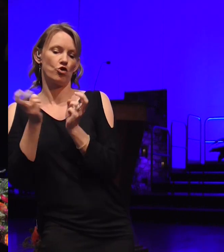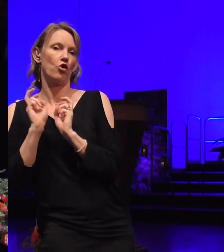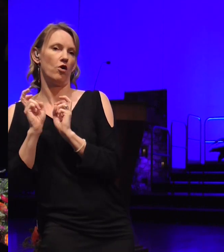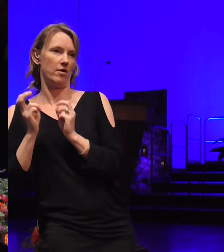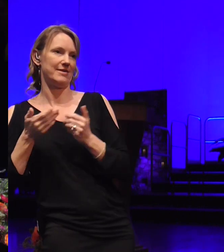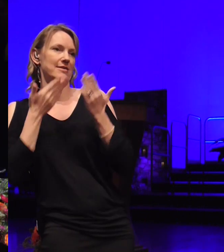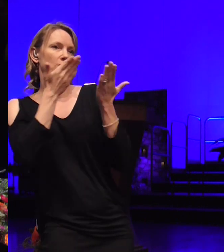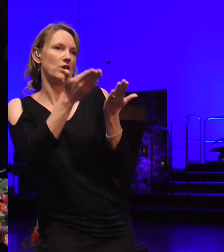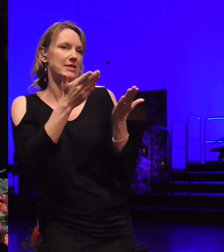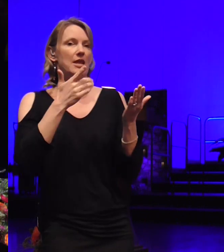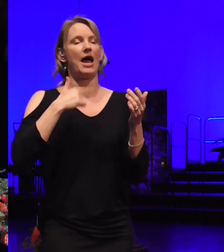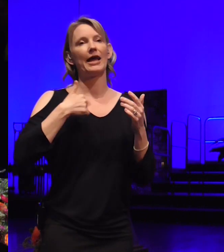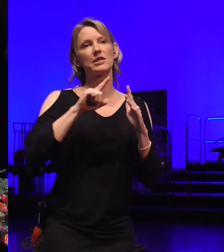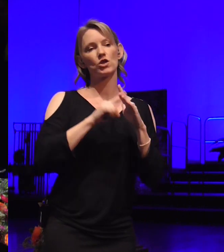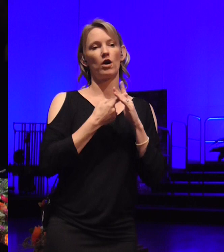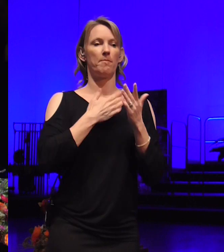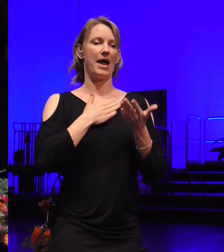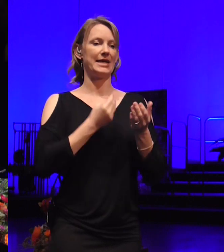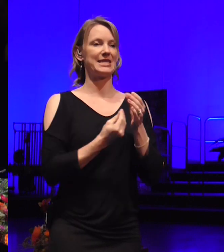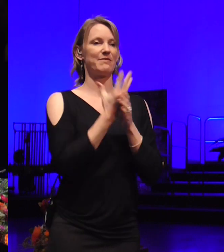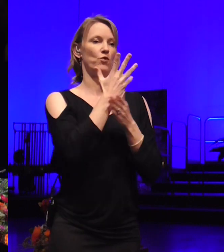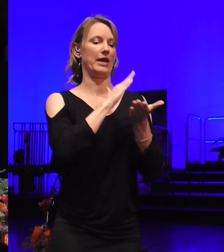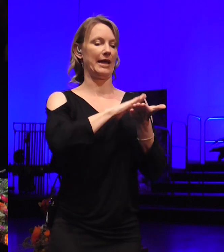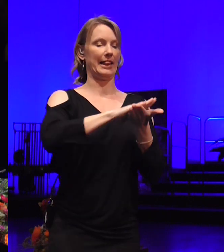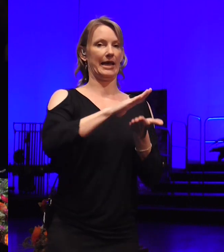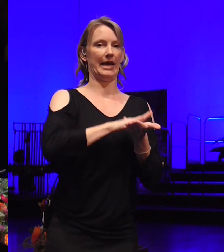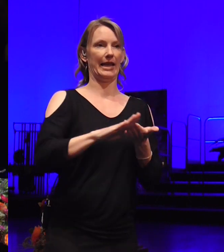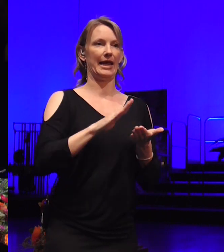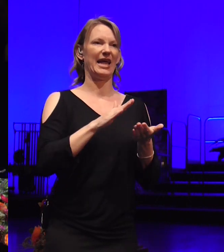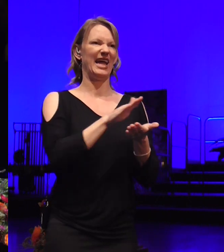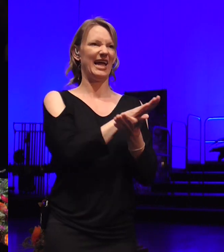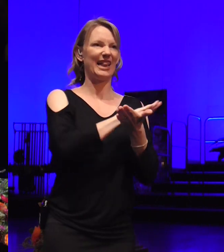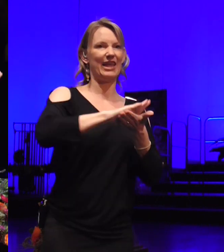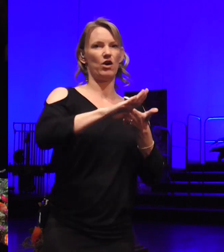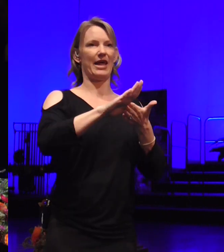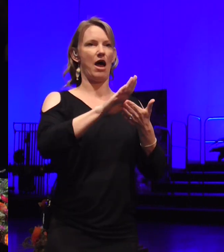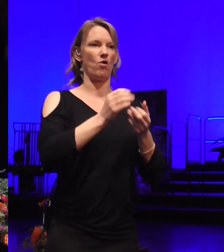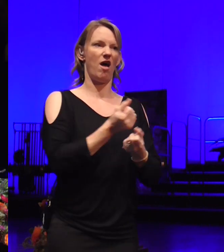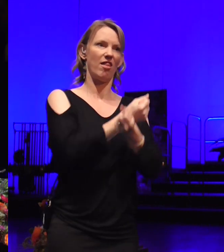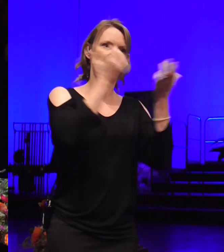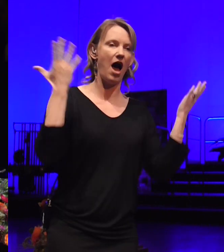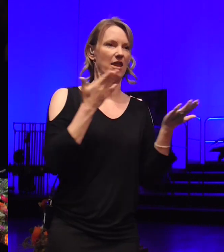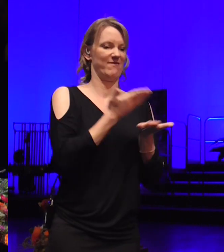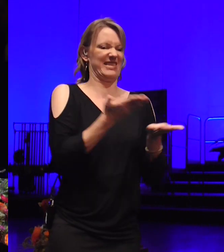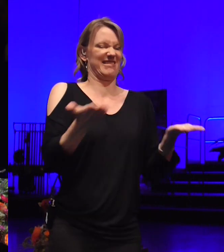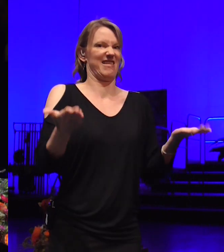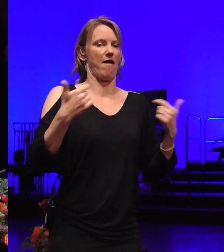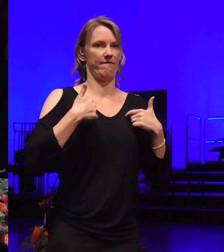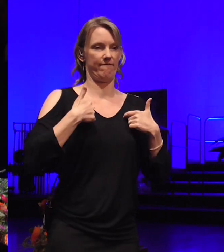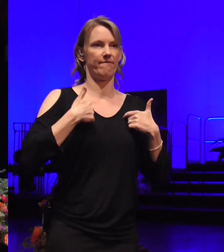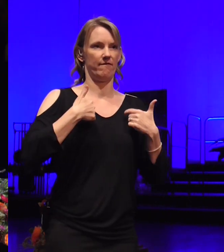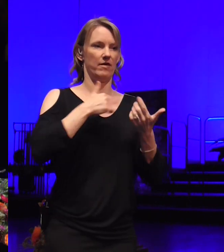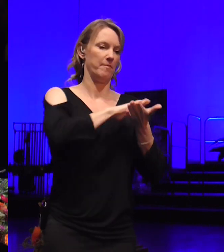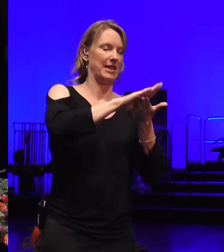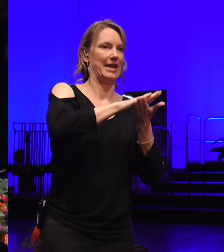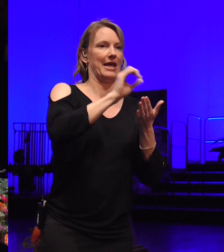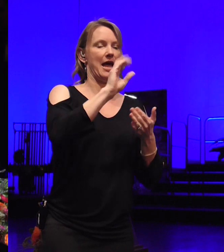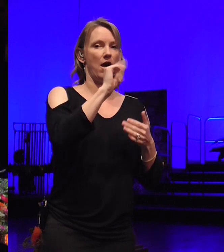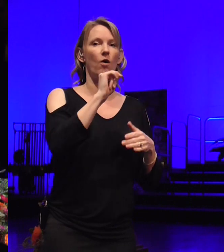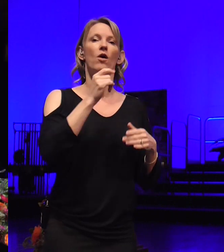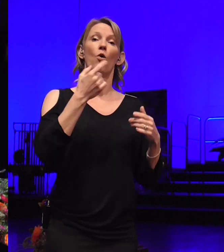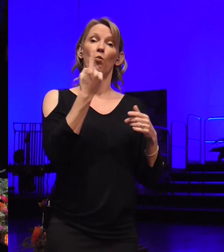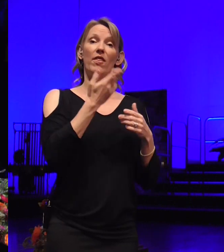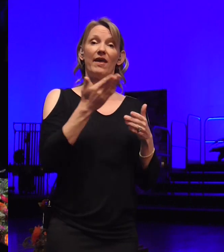book on prosperity. And I began the spring cleaning of clearing out massive amounts of stuff. And one of those things